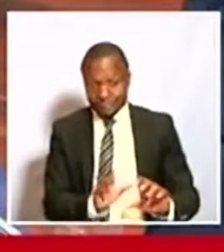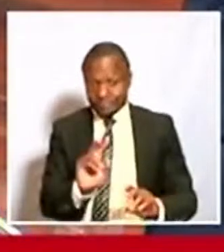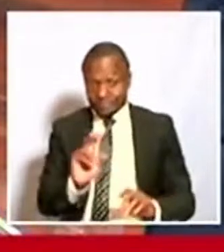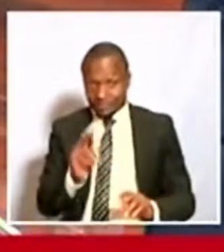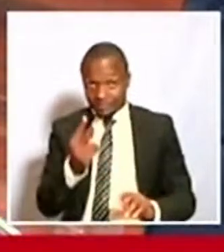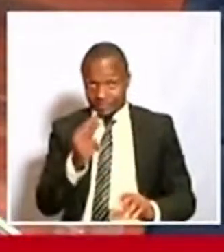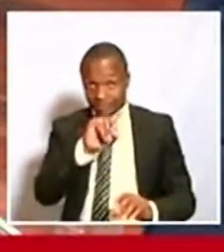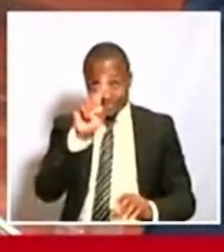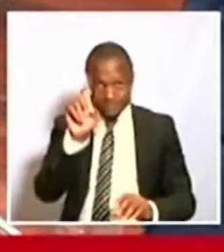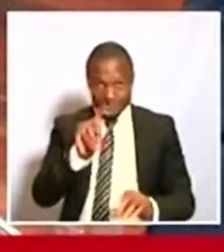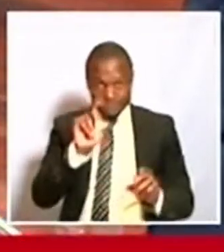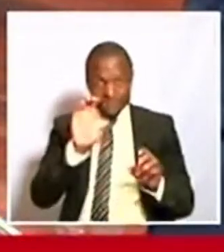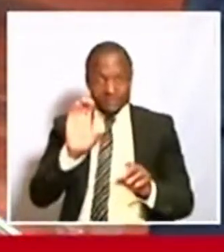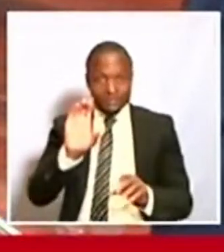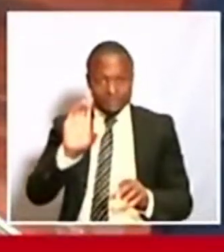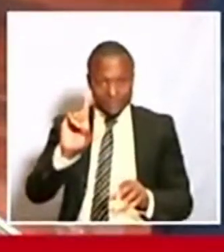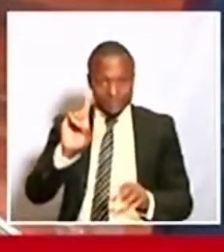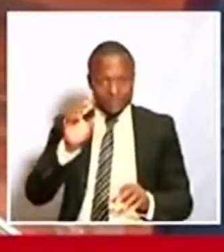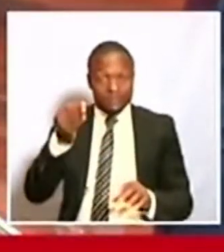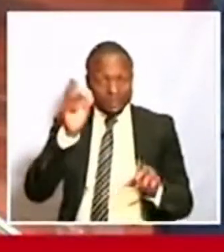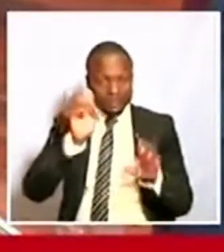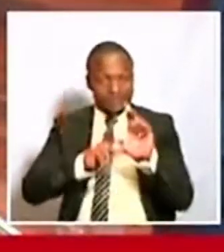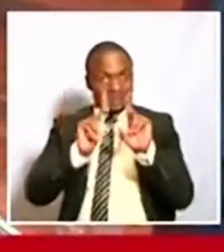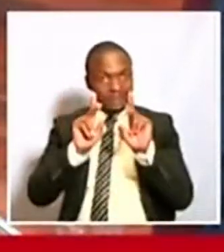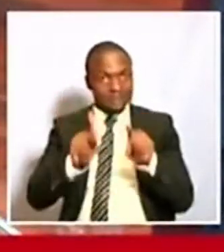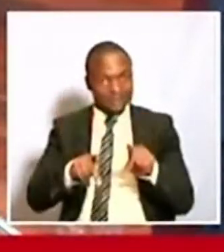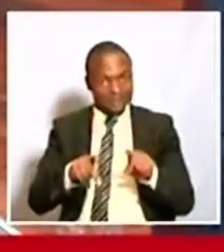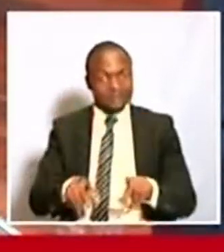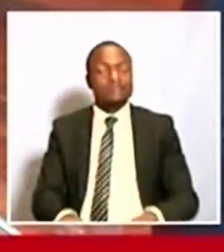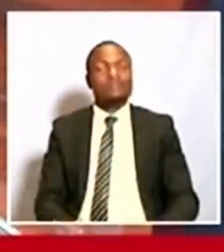the CDF chairperson, Chair,